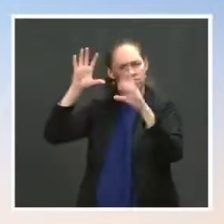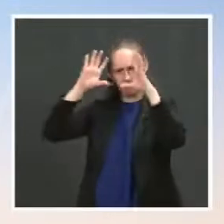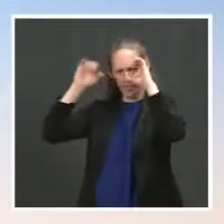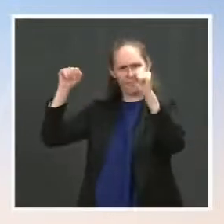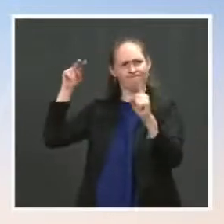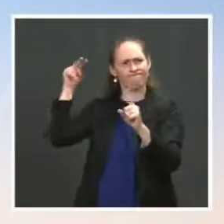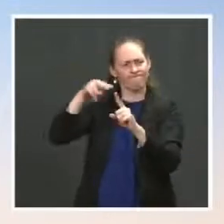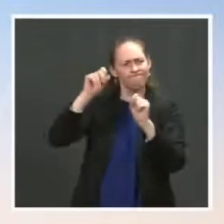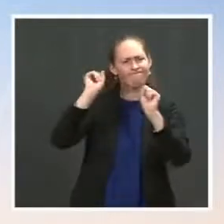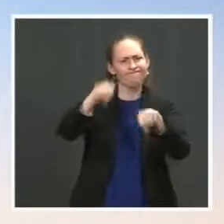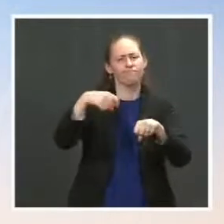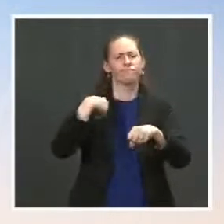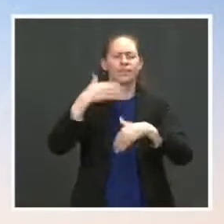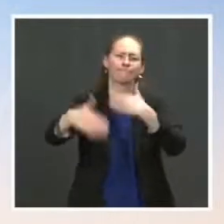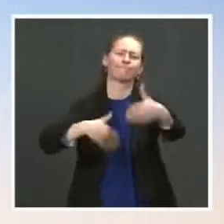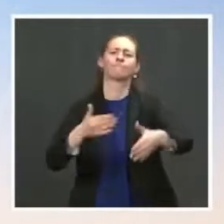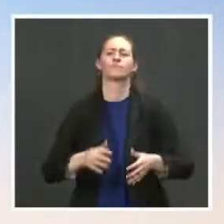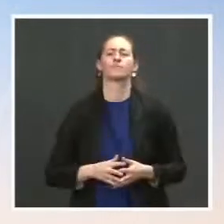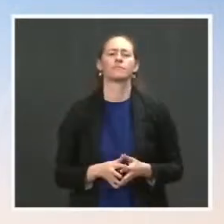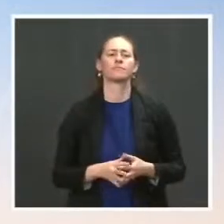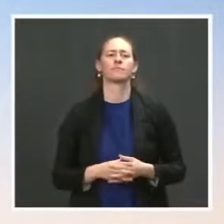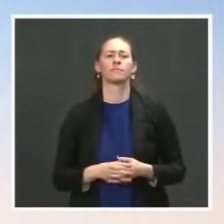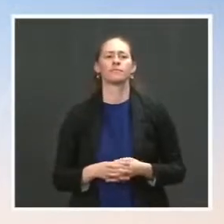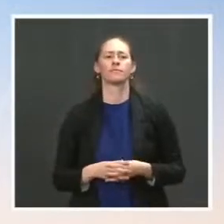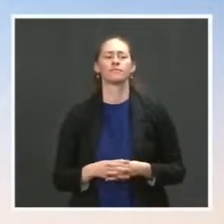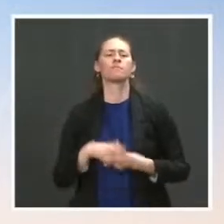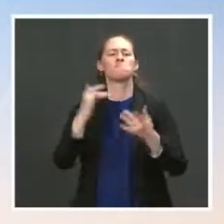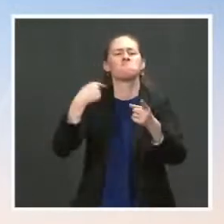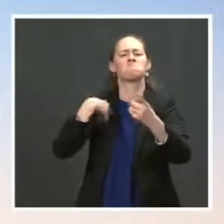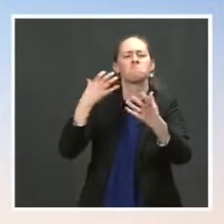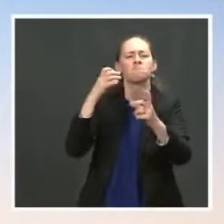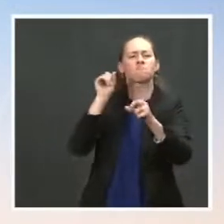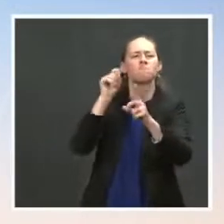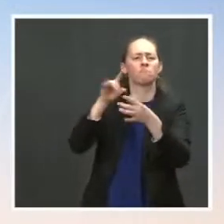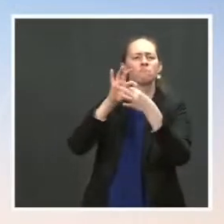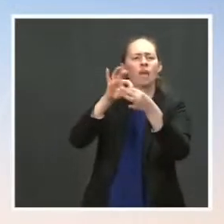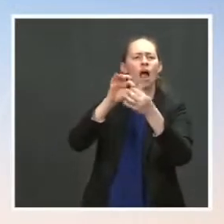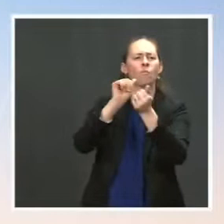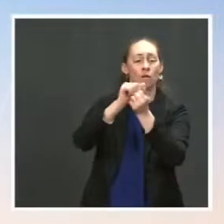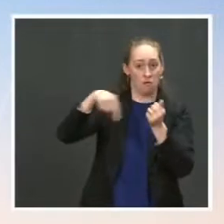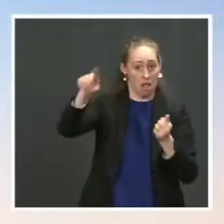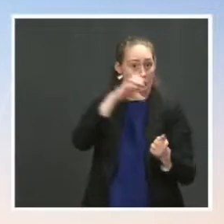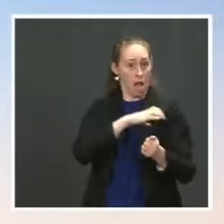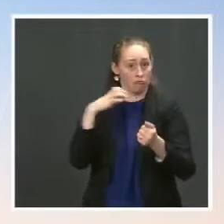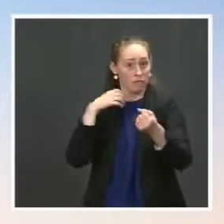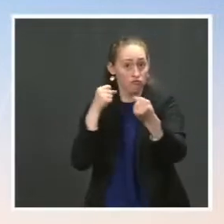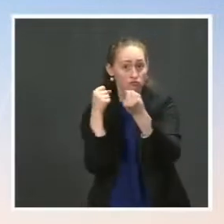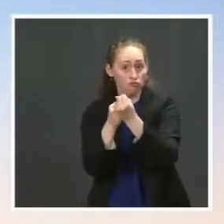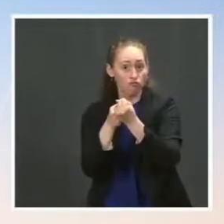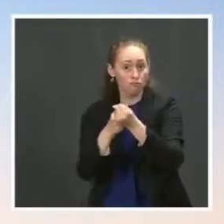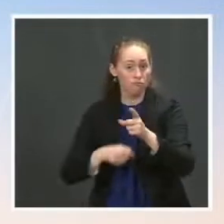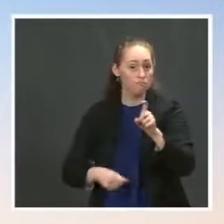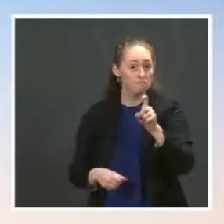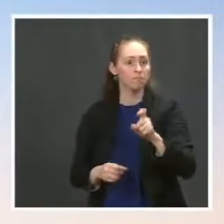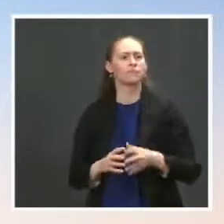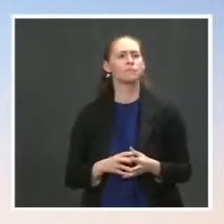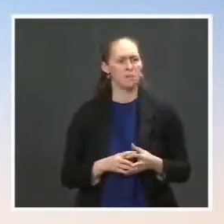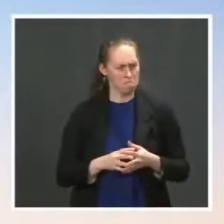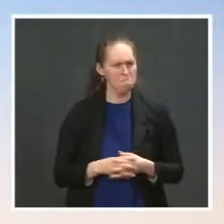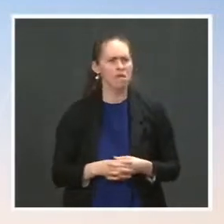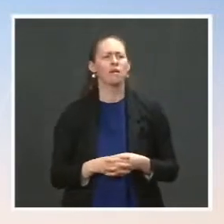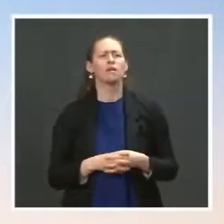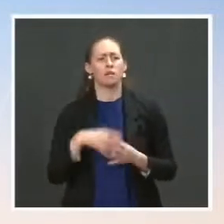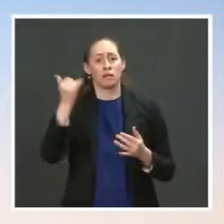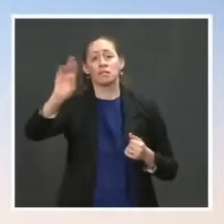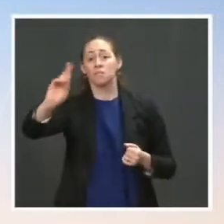also a messaging strategy to get more Republican support? Well, I'll say that I've heard a lot of voices from across the aisle also